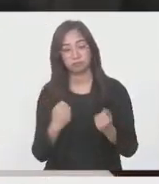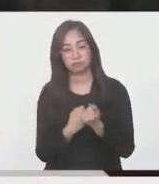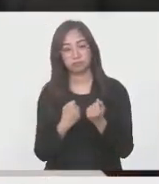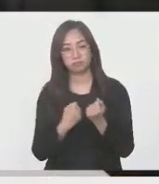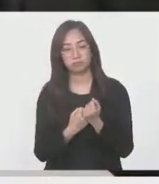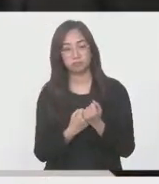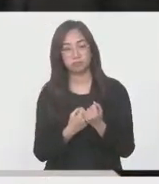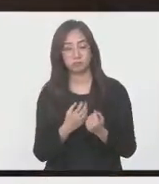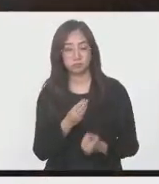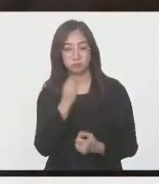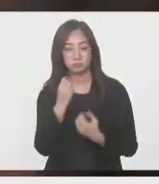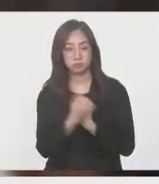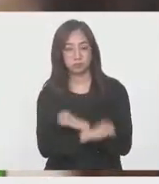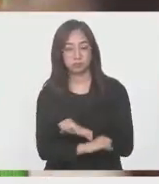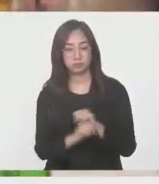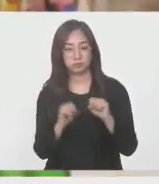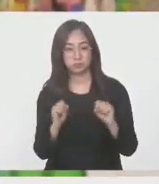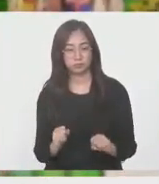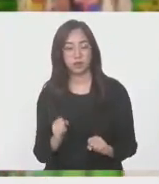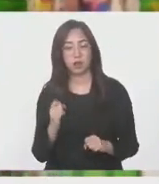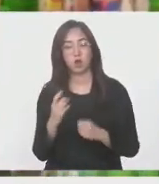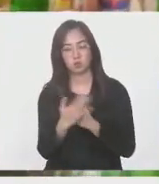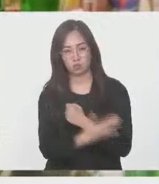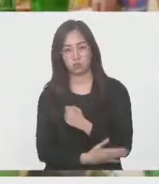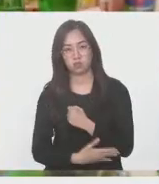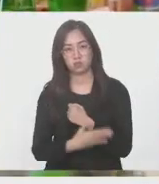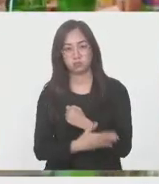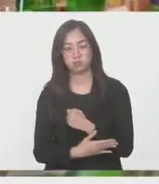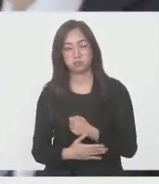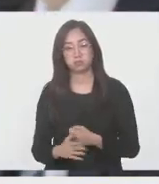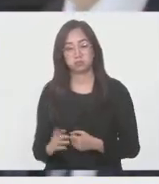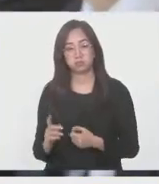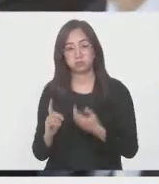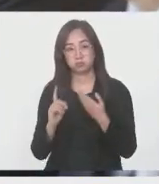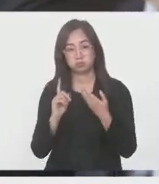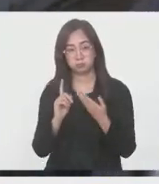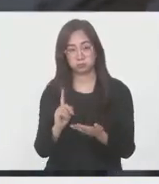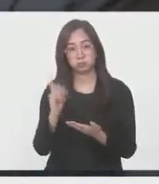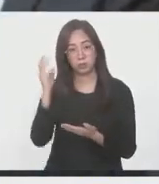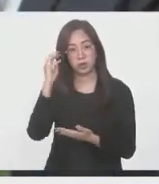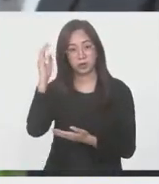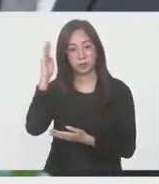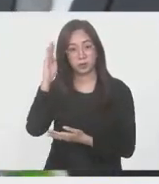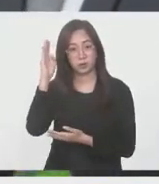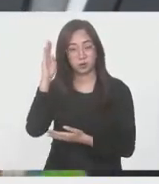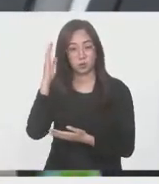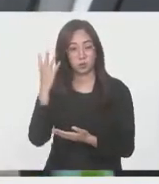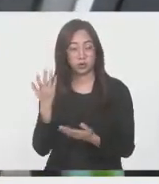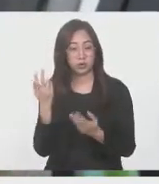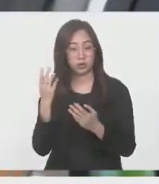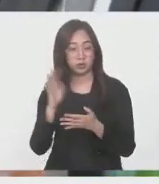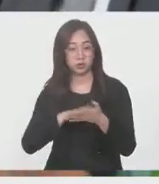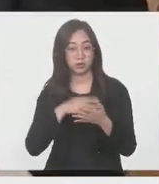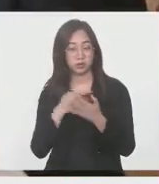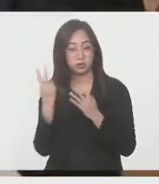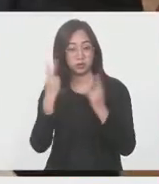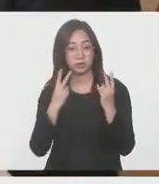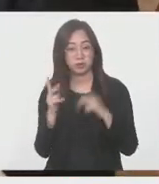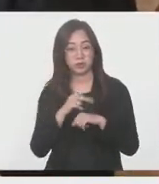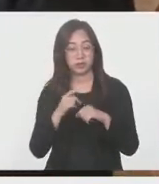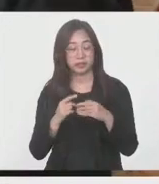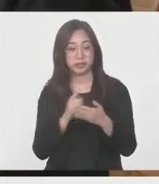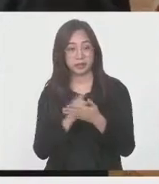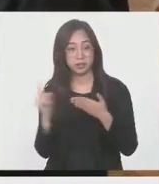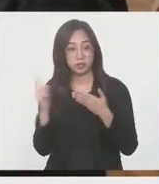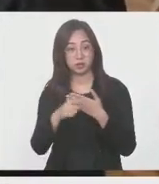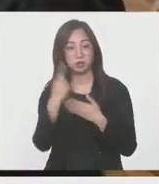on food security of one's country. Czech Minister Marek Výborný is scheduled to visit the Philippines next week as